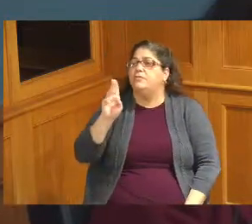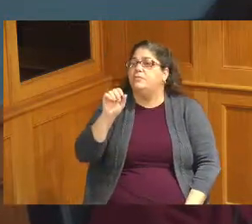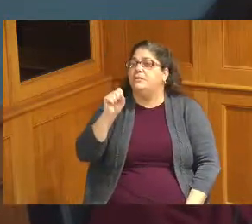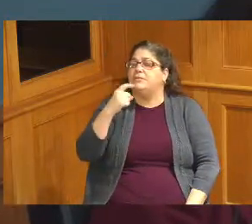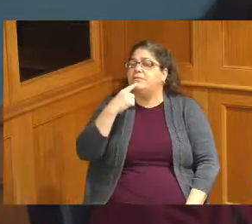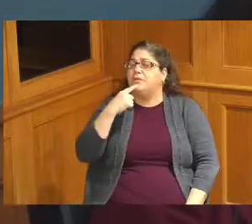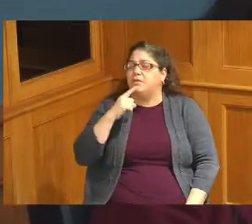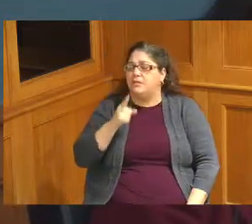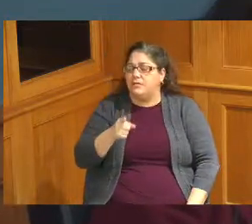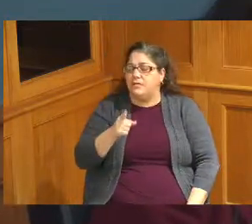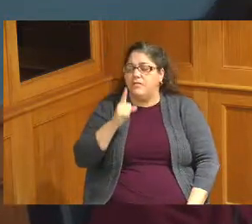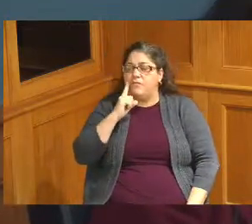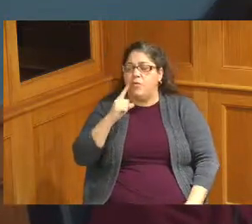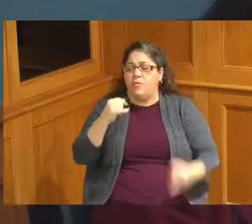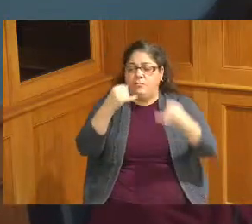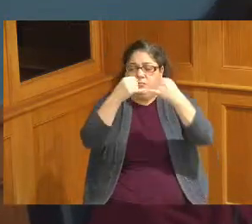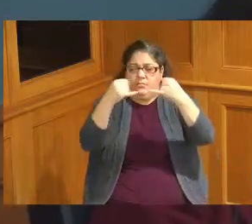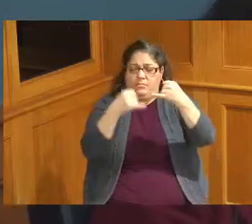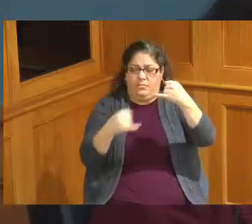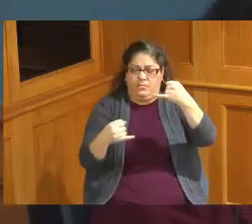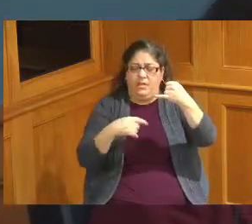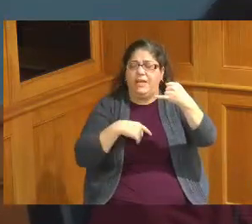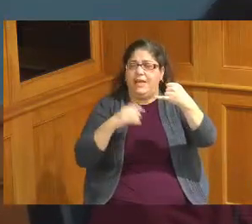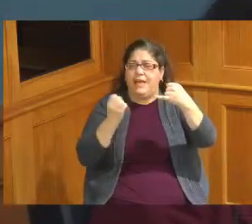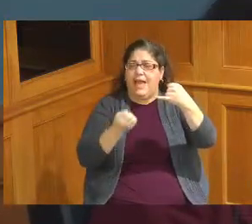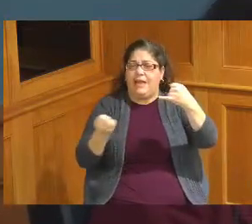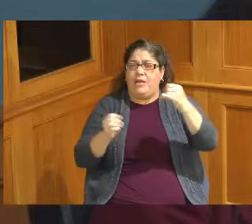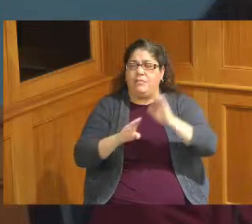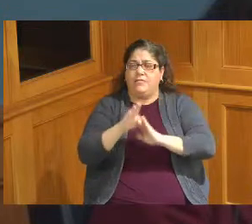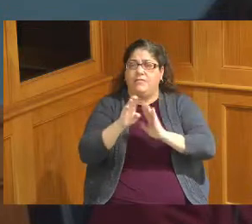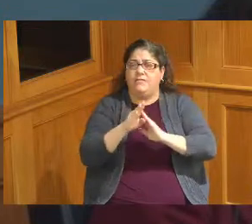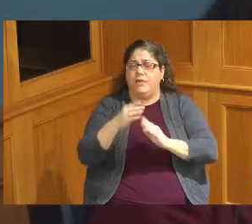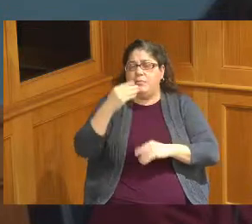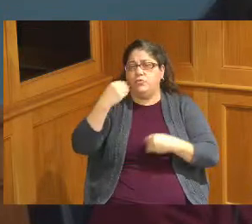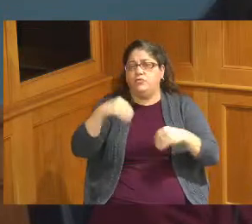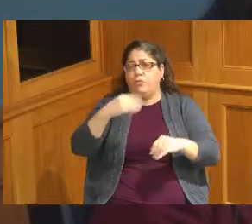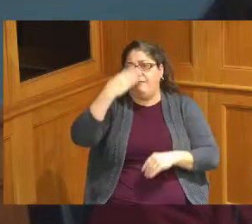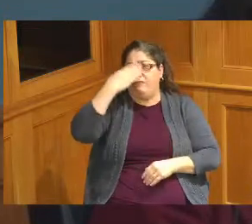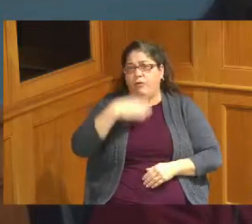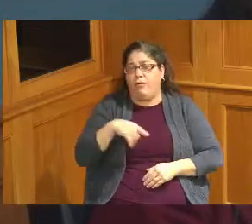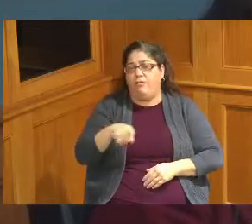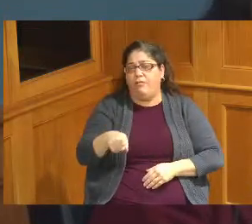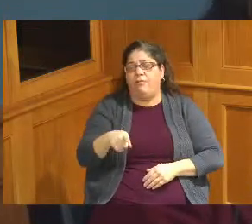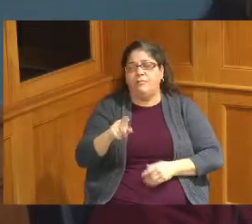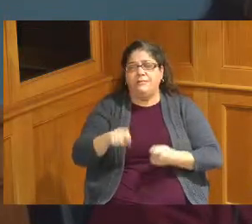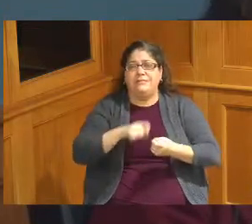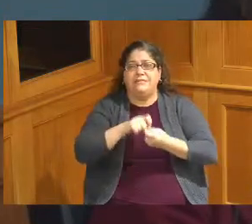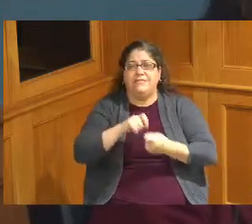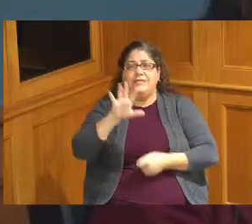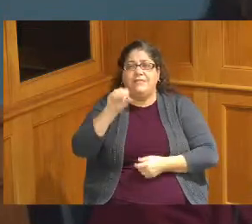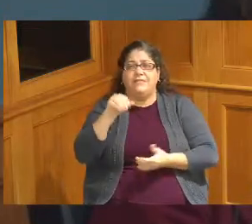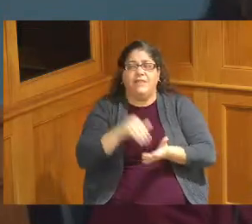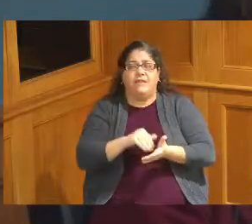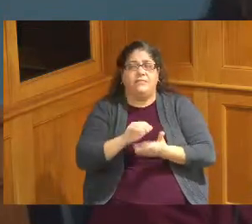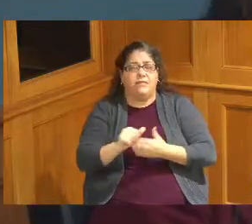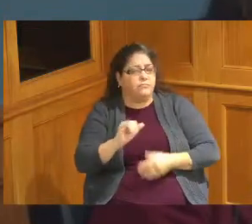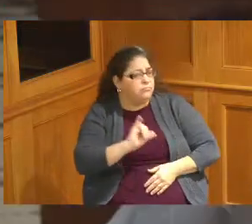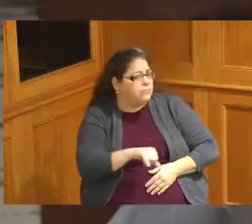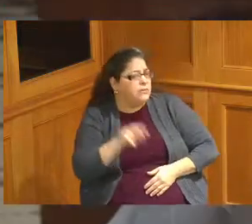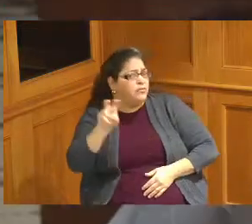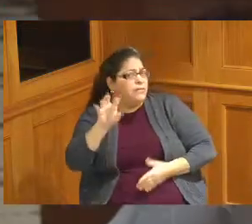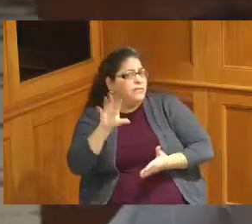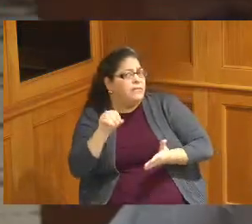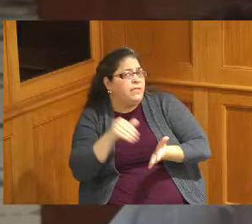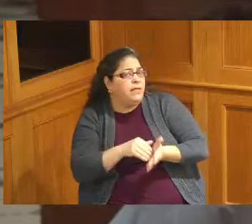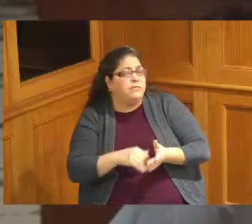line items for economic development. Now the storefront, the $300,000 would specifically do what, Holly? That program, we would